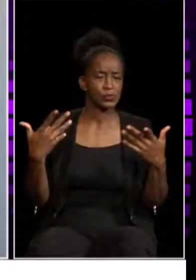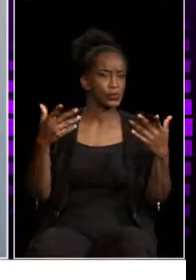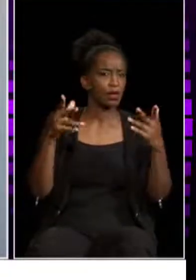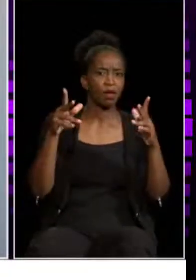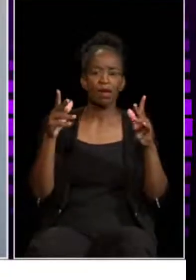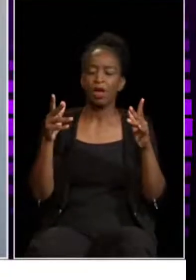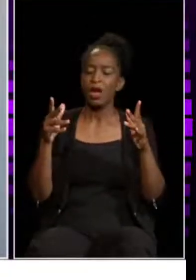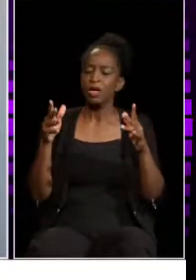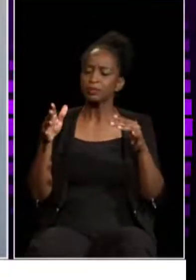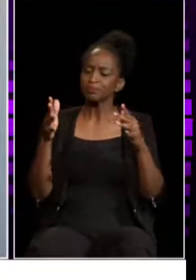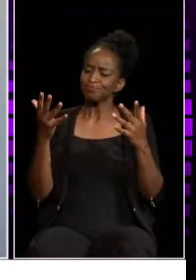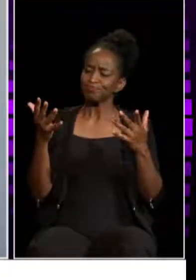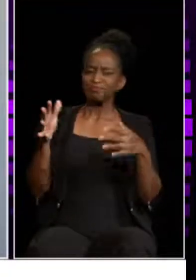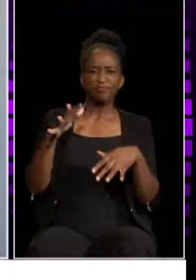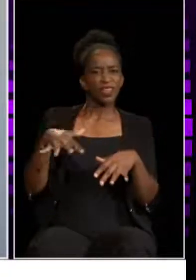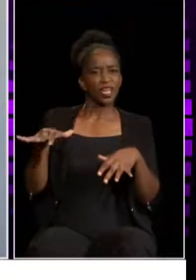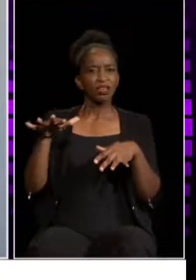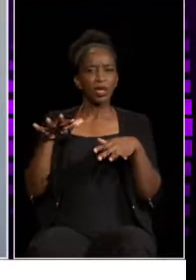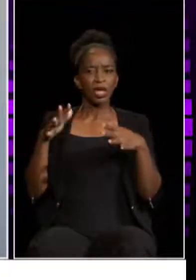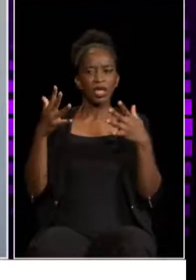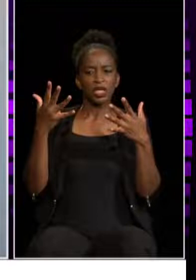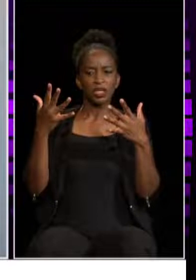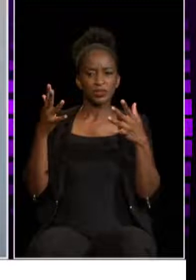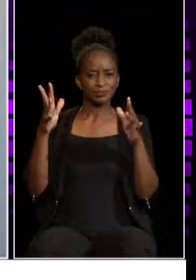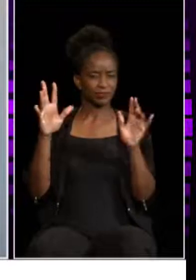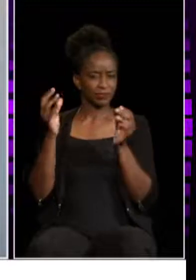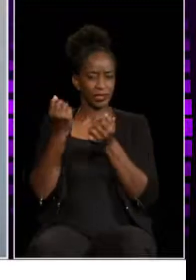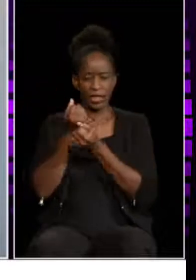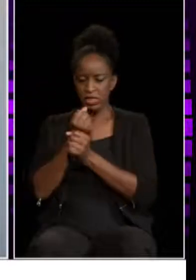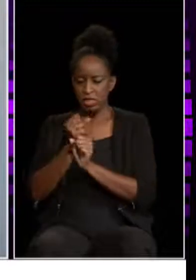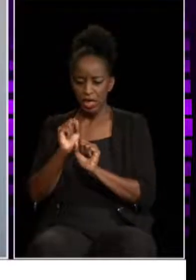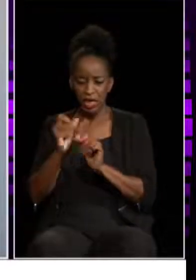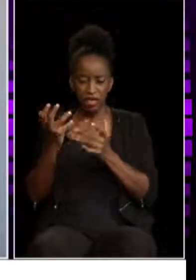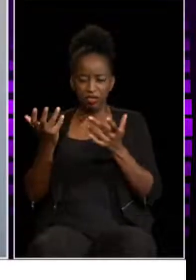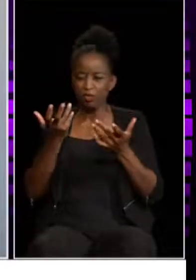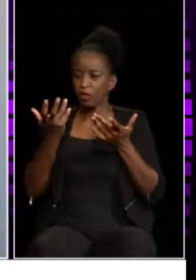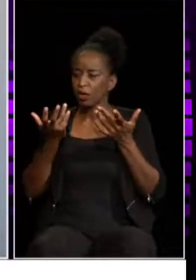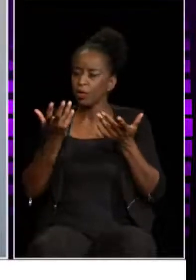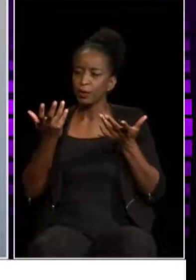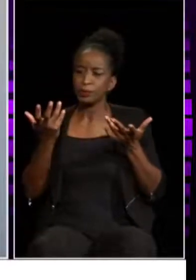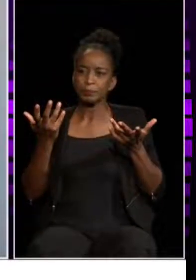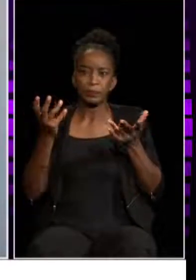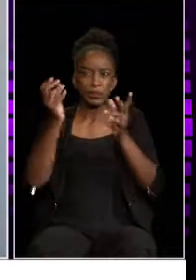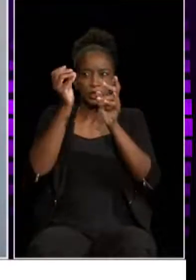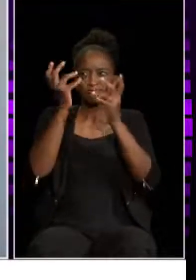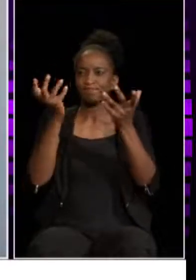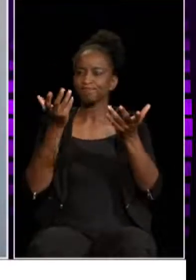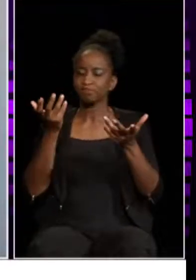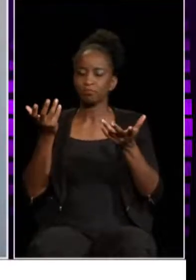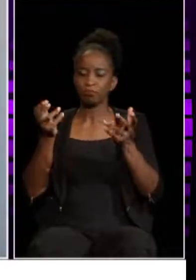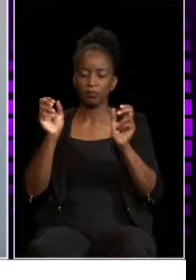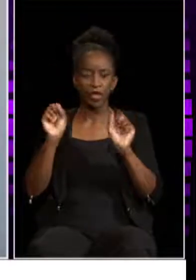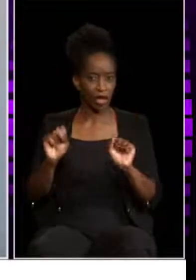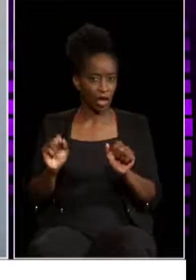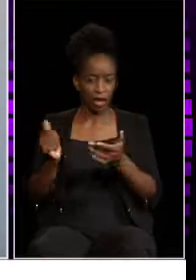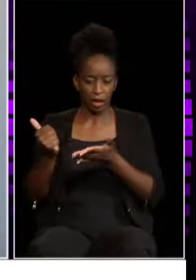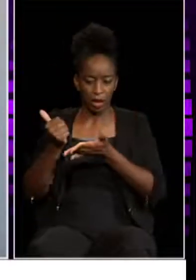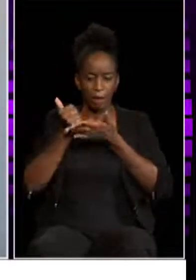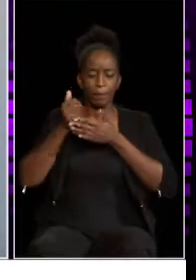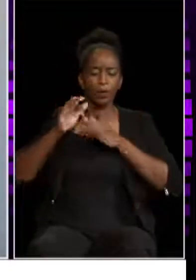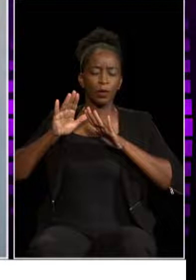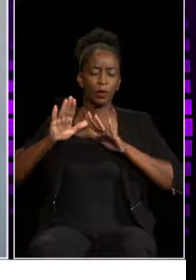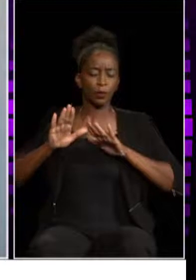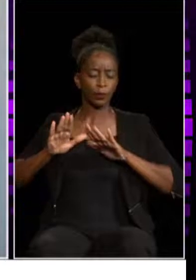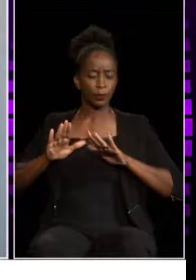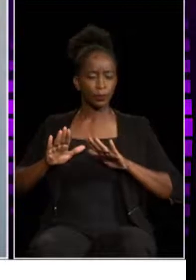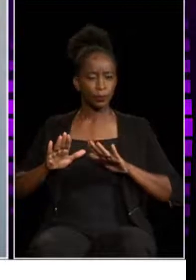safe place. What is your place? Your place of peace? Is it being in the garden? Is it? I'm a dog lover, so